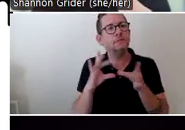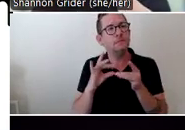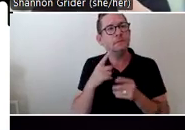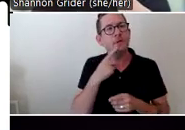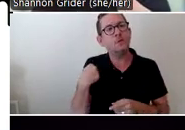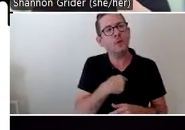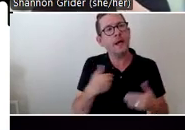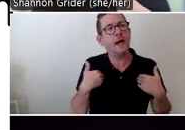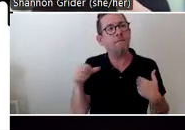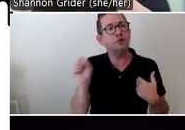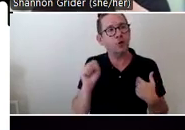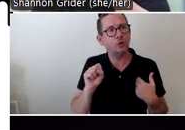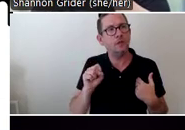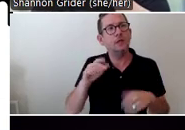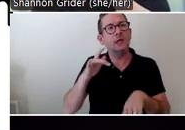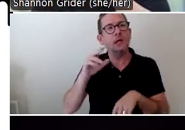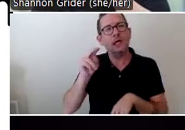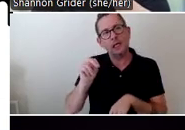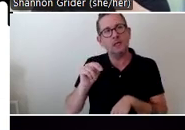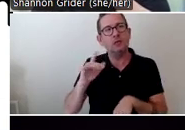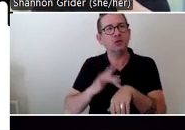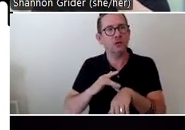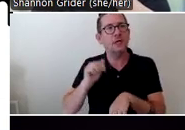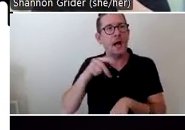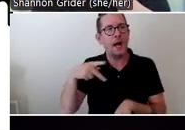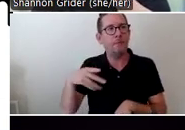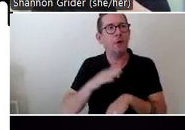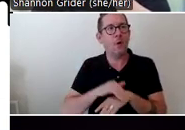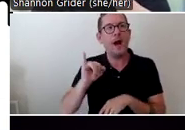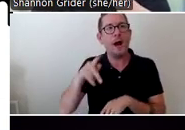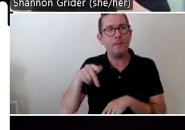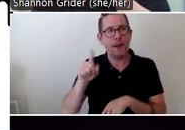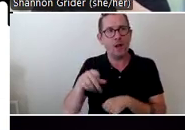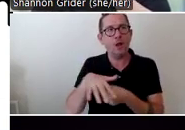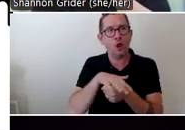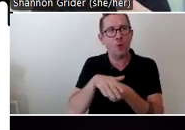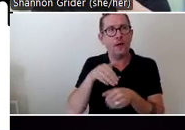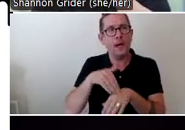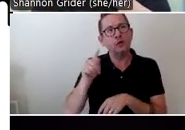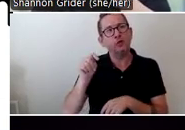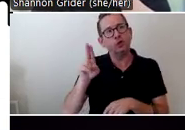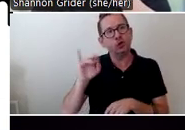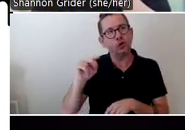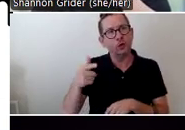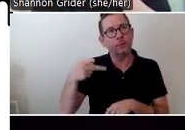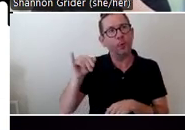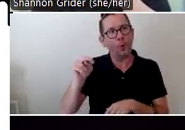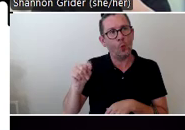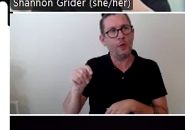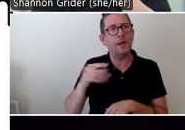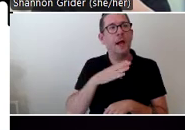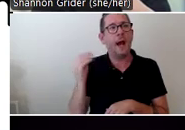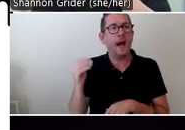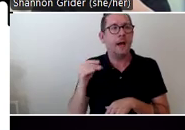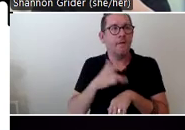I see there's the message in chat from Brandon that you all have the Sorensen InTouch app on your iPad. Okay,